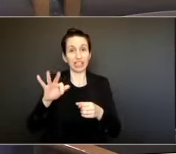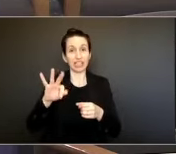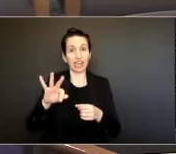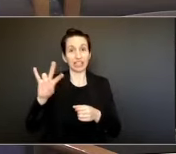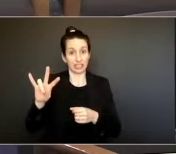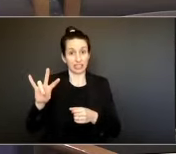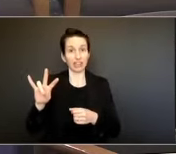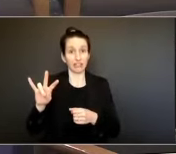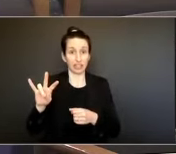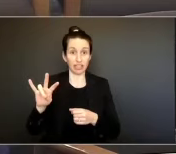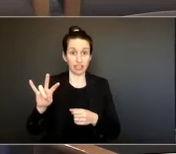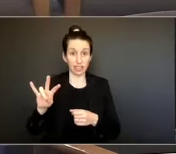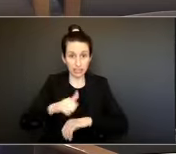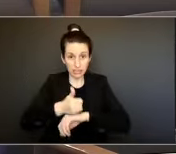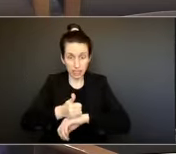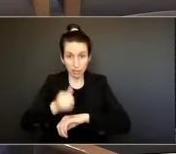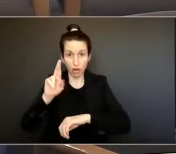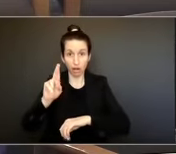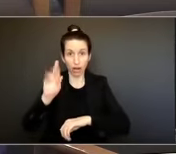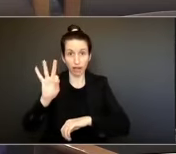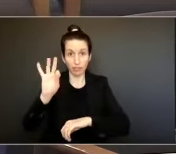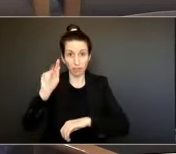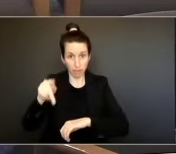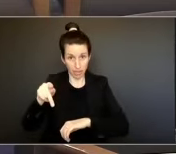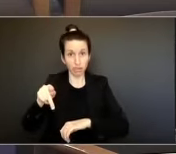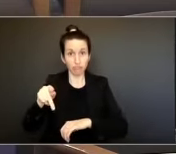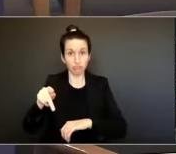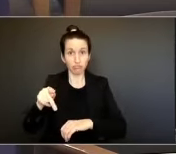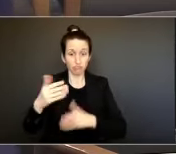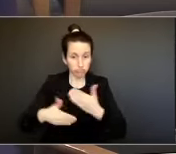in 1998. This project went on for 6